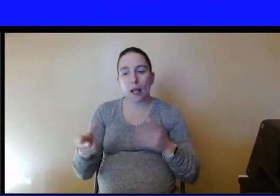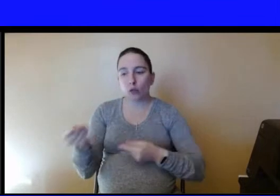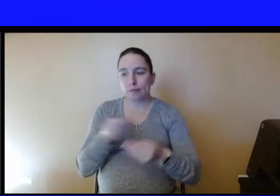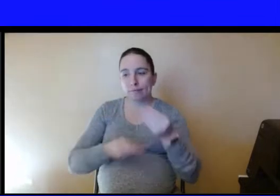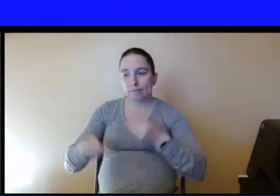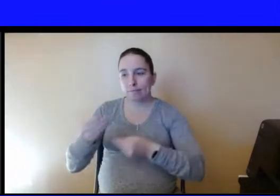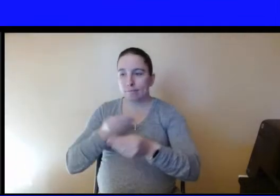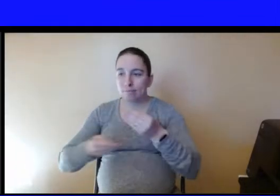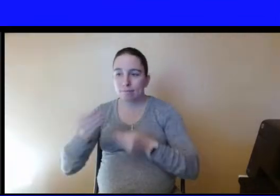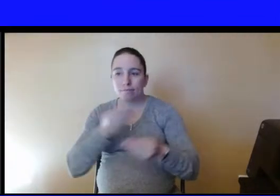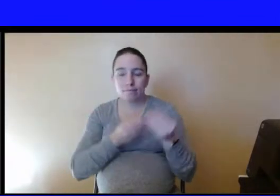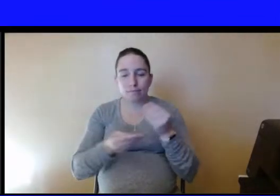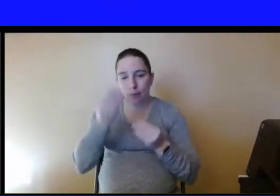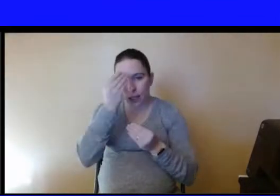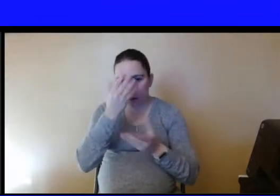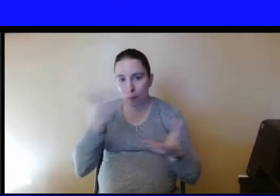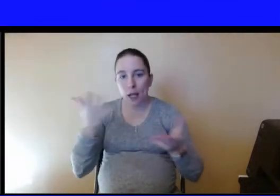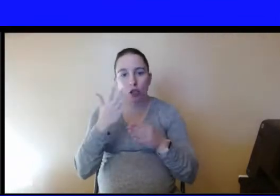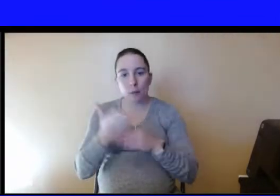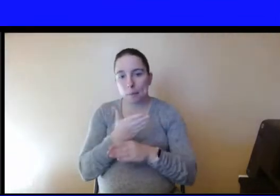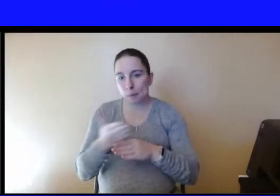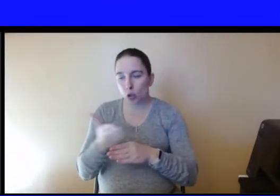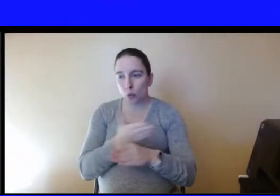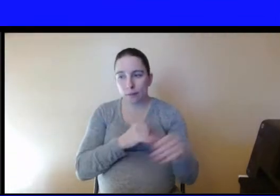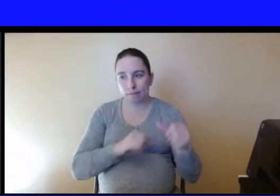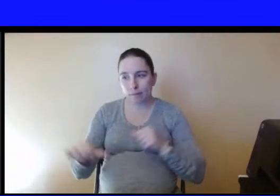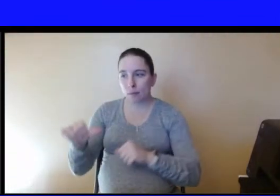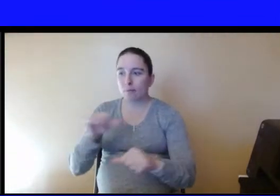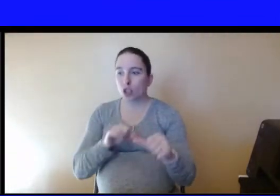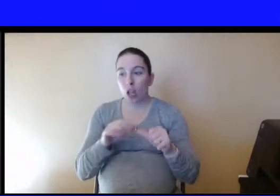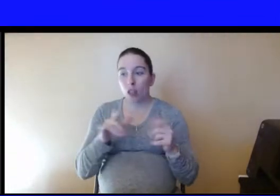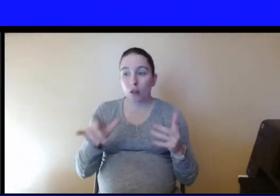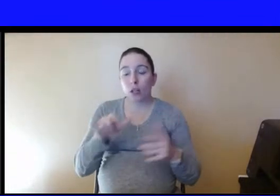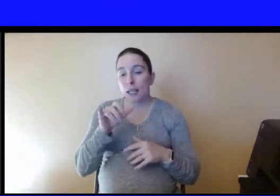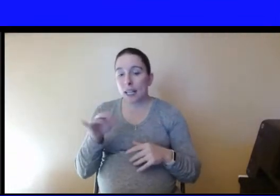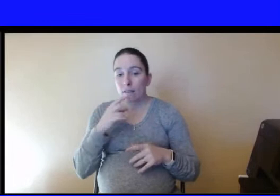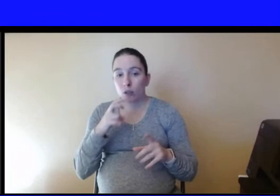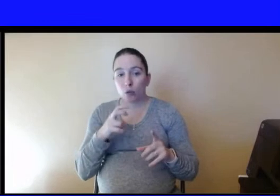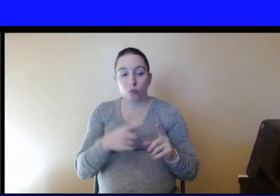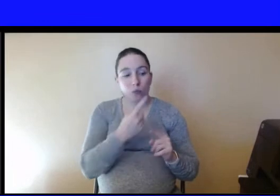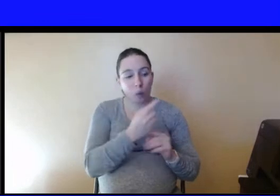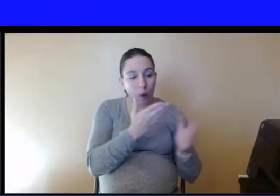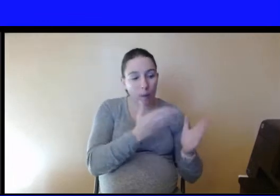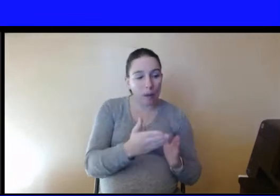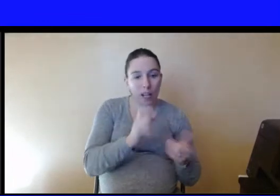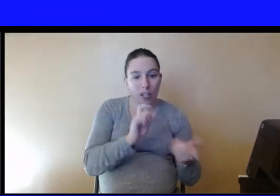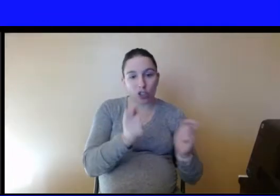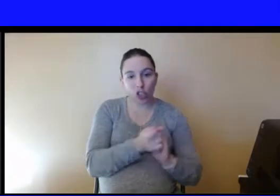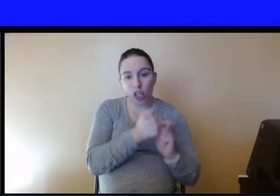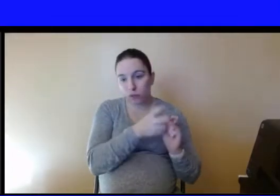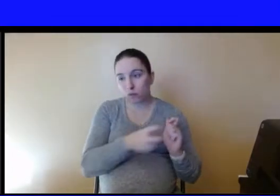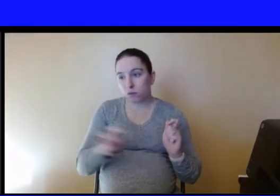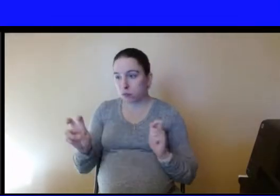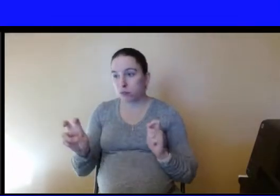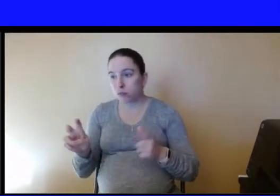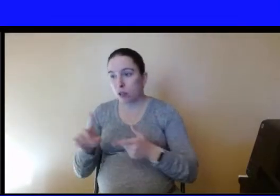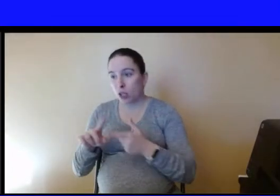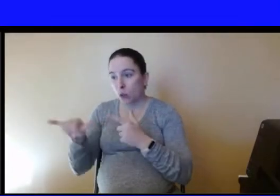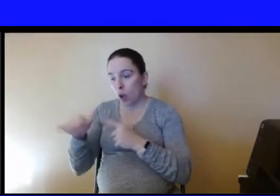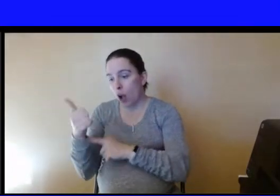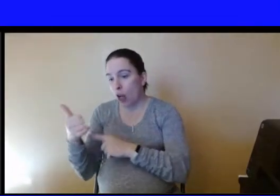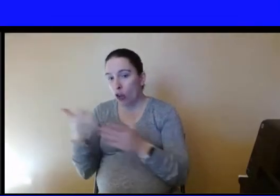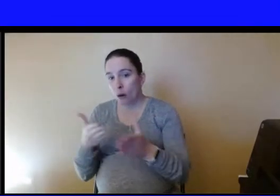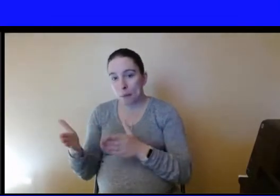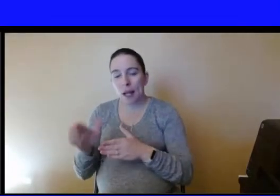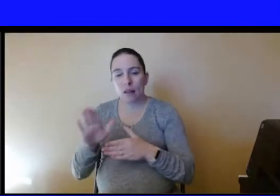health plans are mandated to exchange information with a look back of 5 years, so that if a member